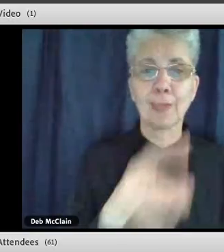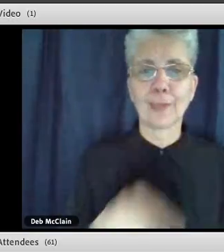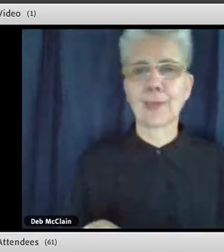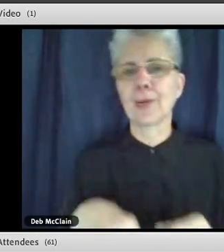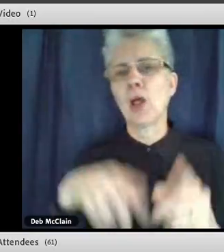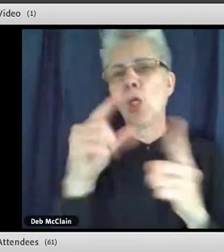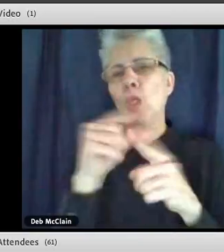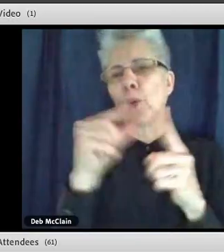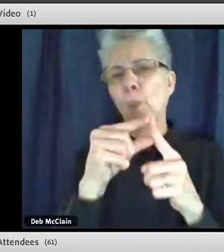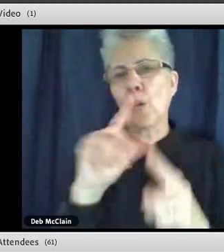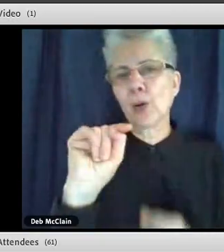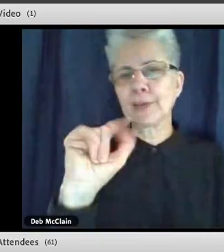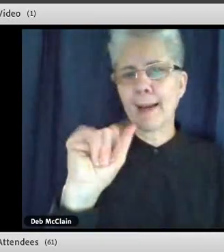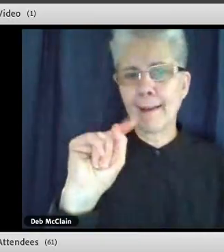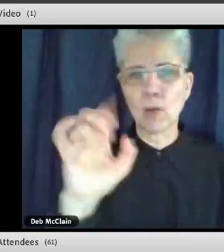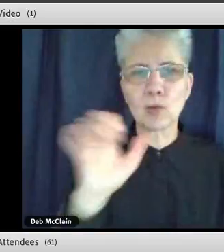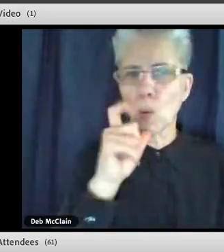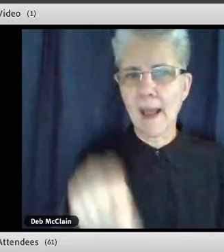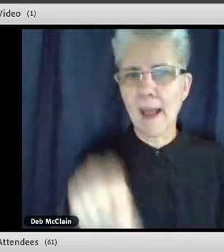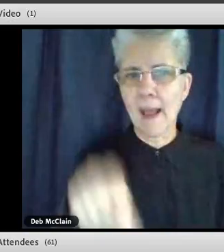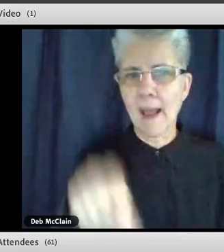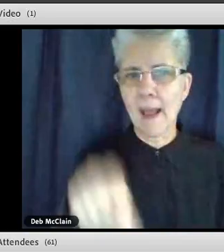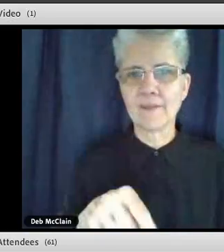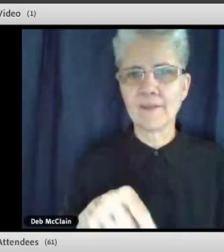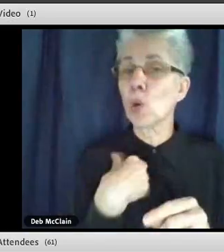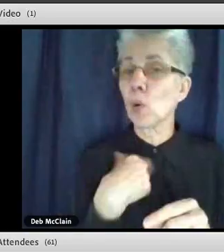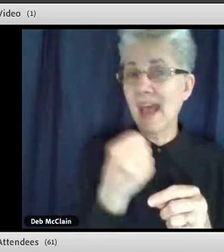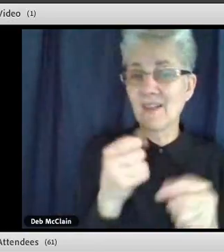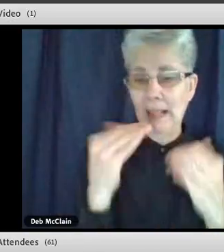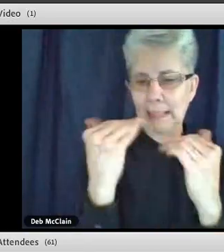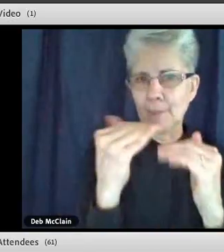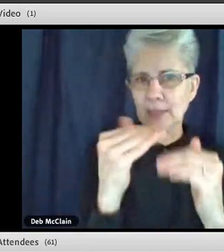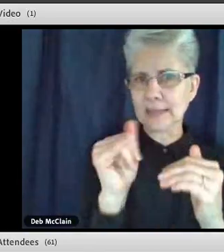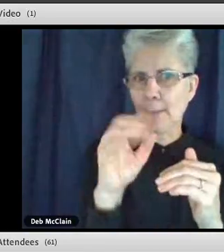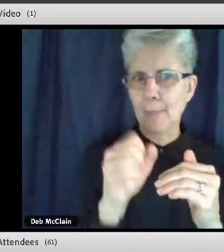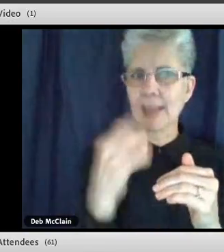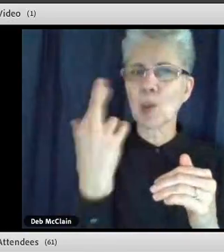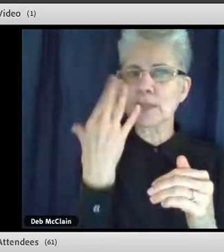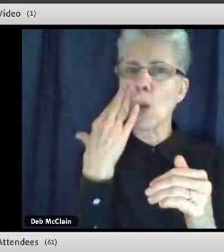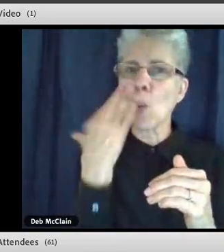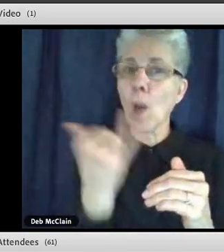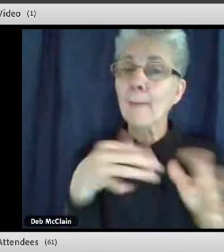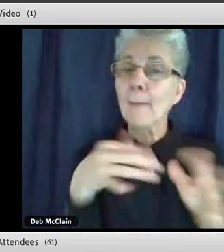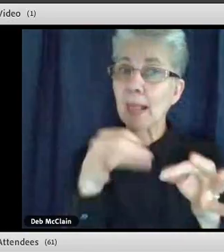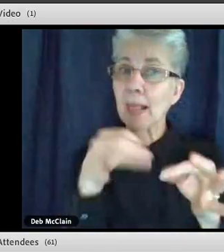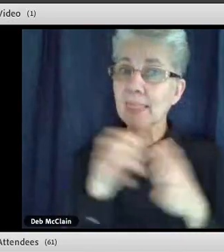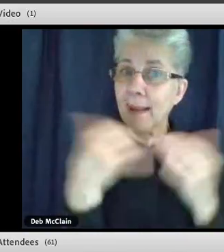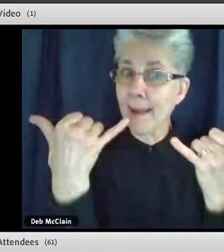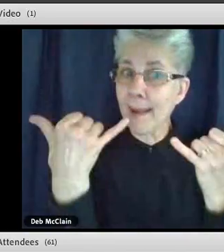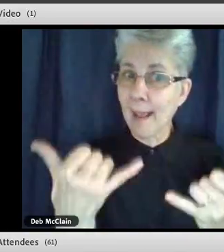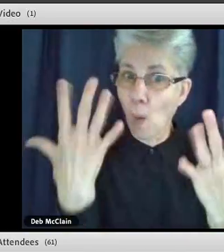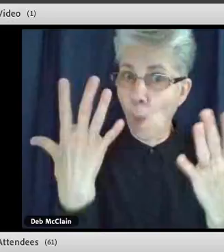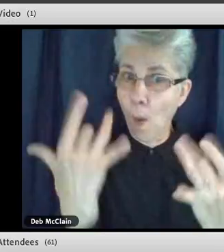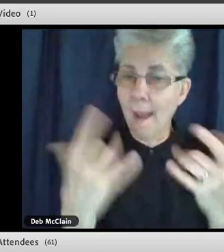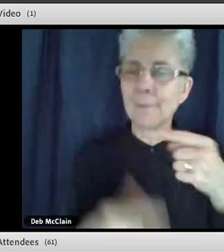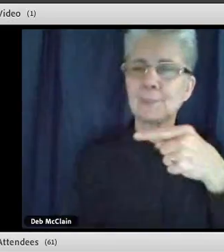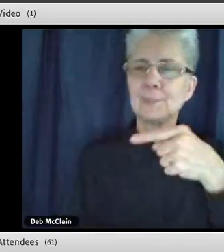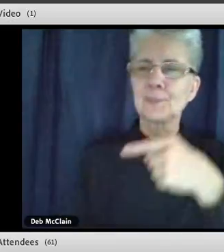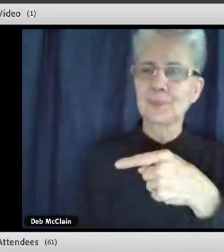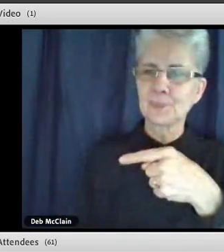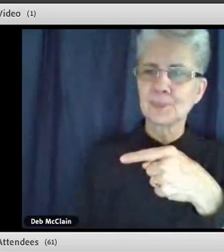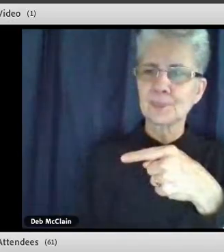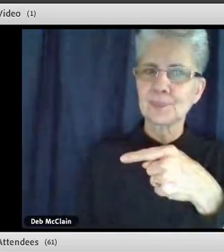only had so much space, only so much space. Okay, so the reason why I'm bringing this up to you now is